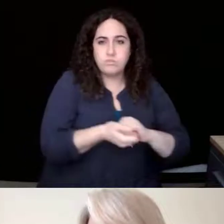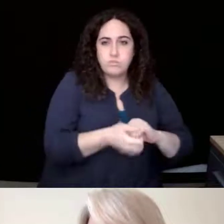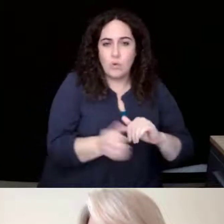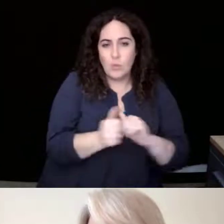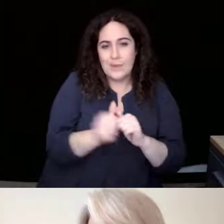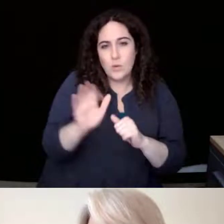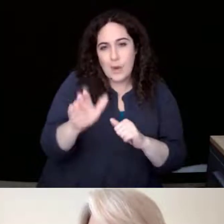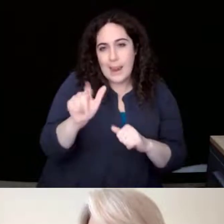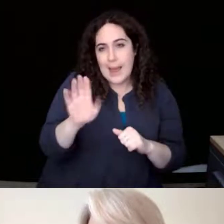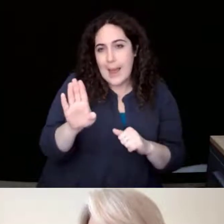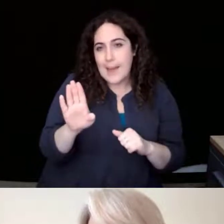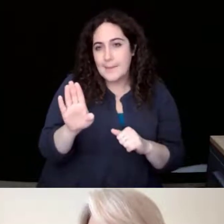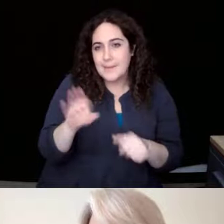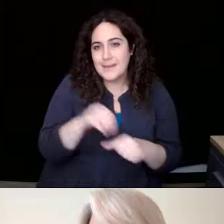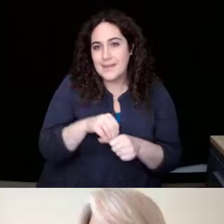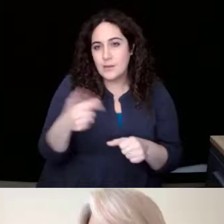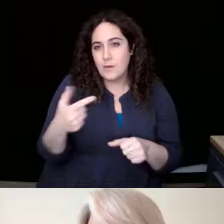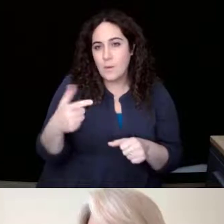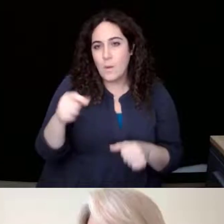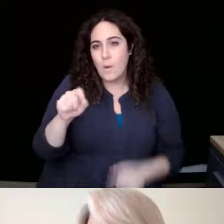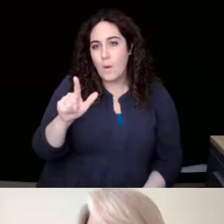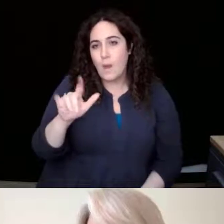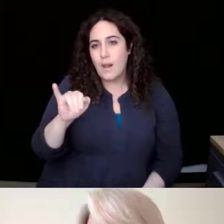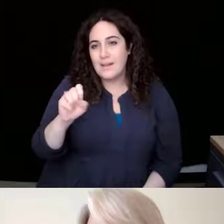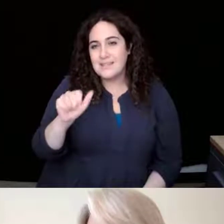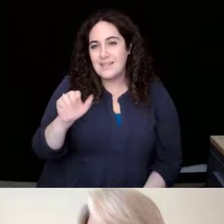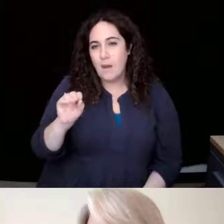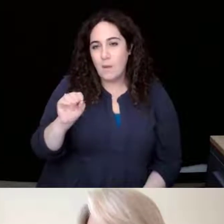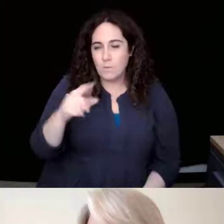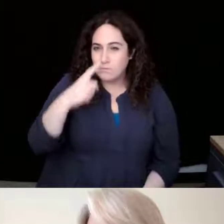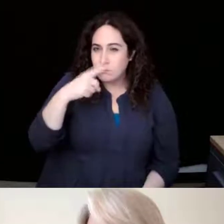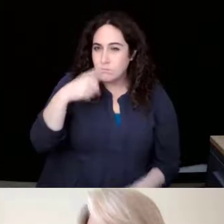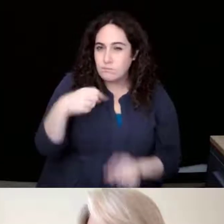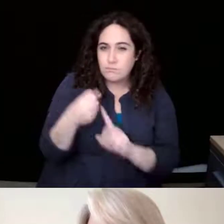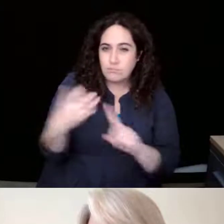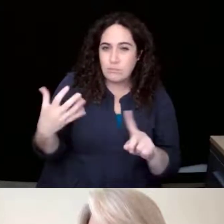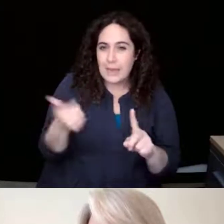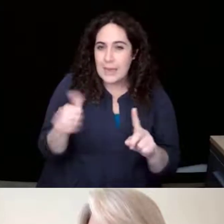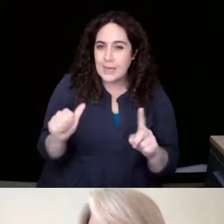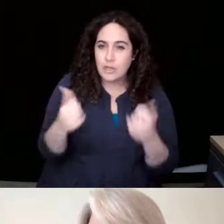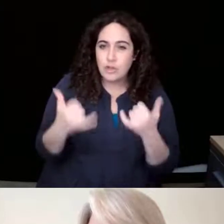hints or insights into the work that's being done related to this?